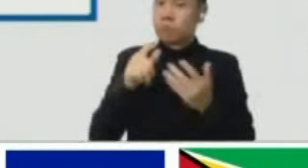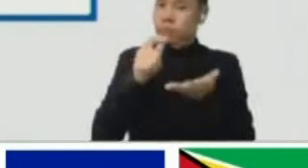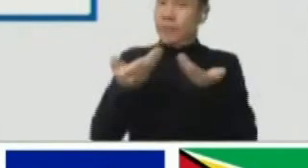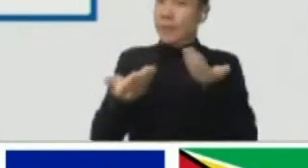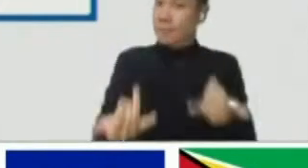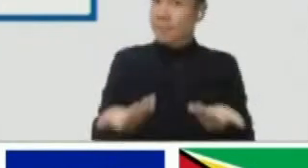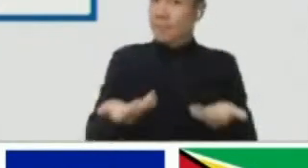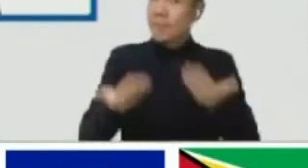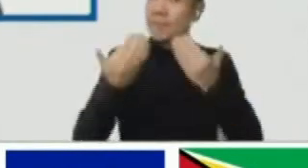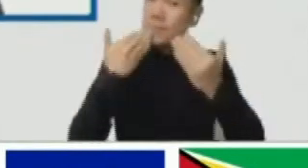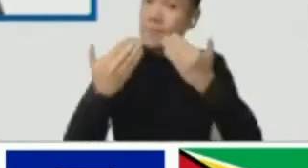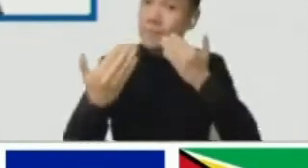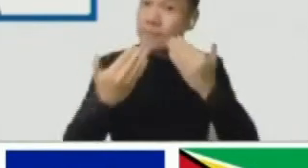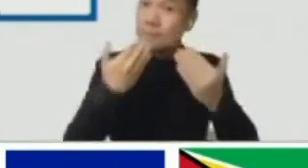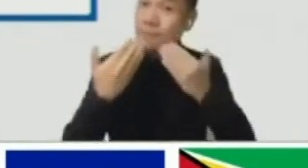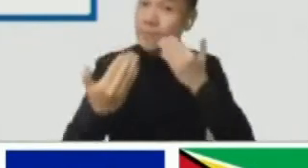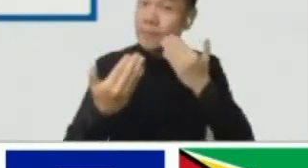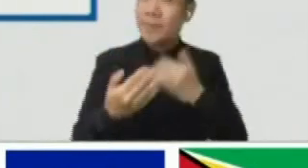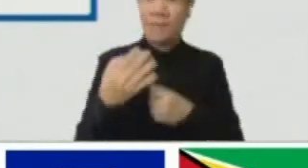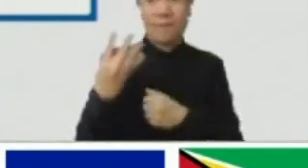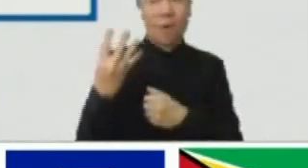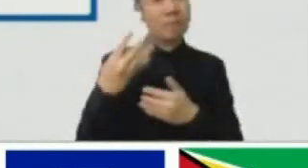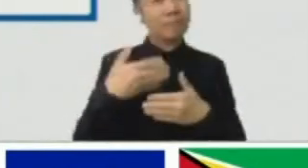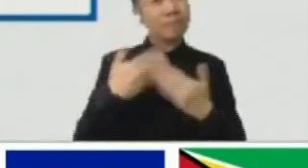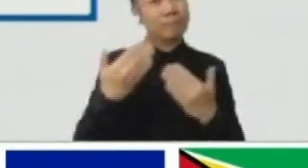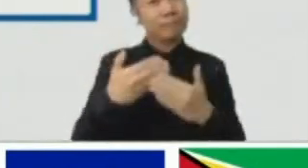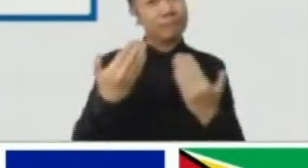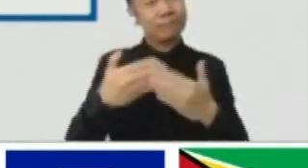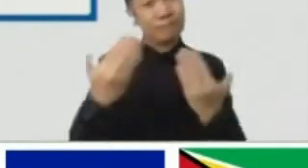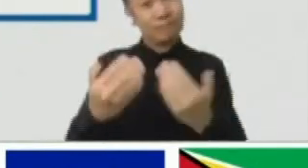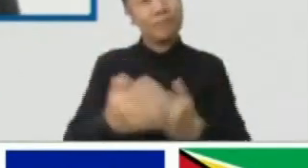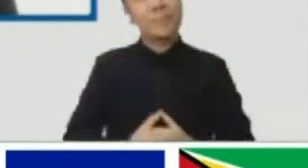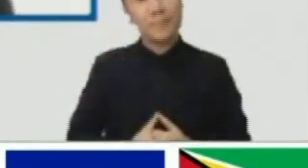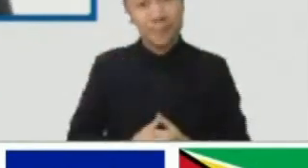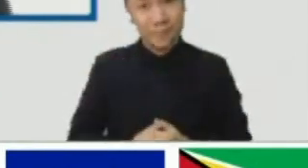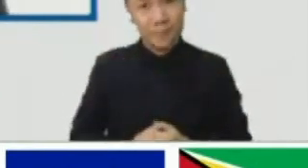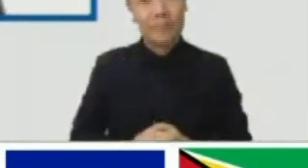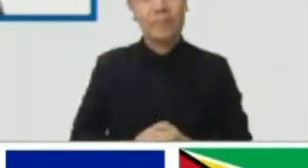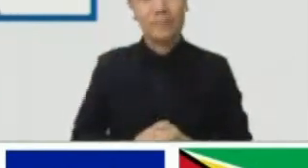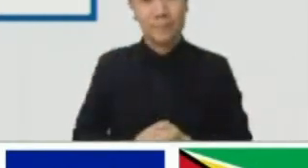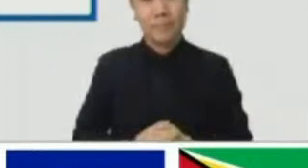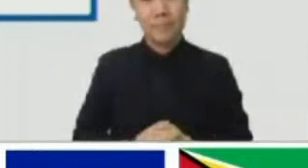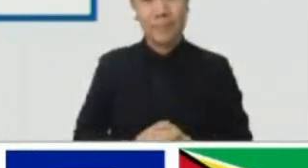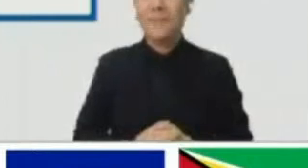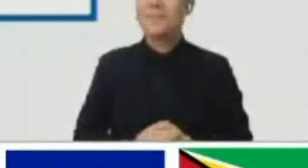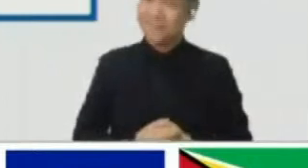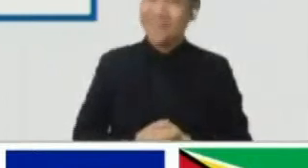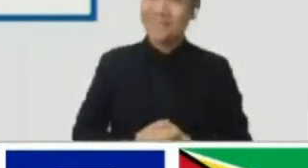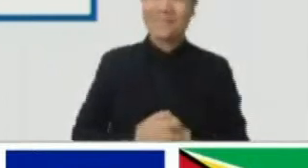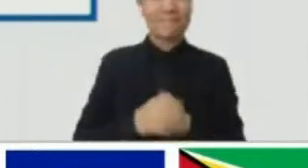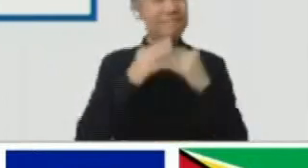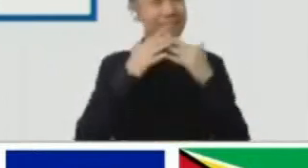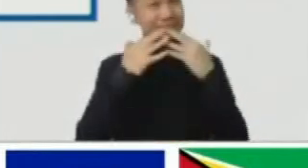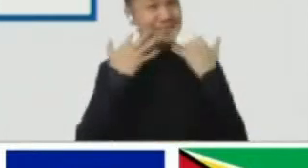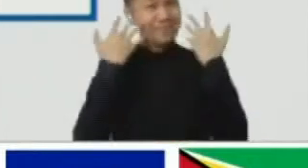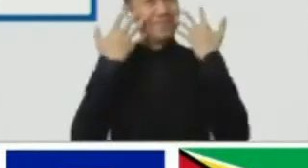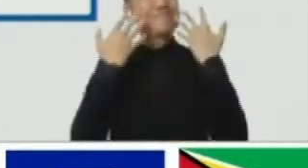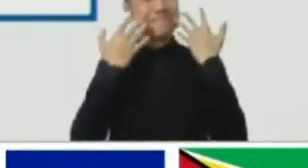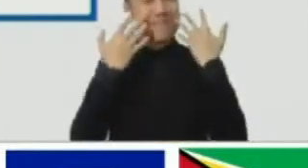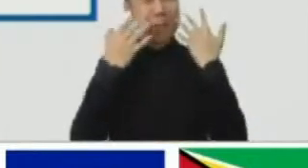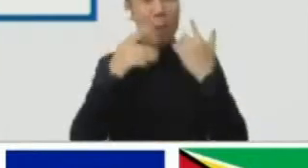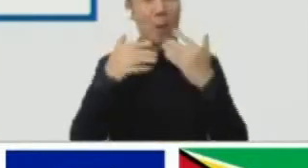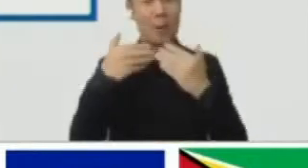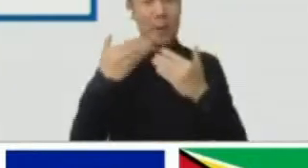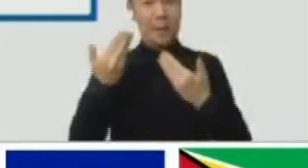place during these 4 days. It's also a pleasure to note the recently created Latin America